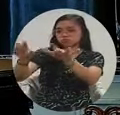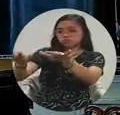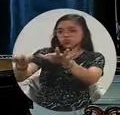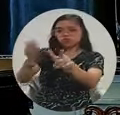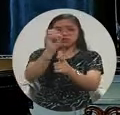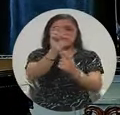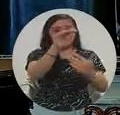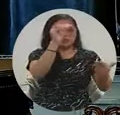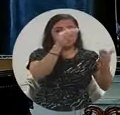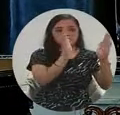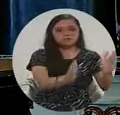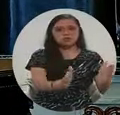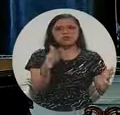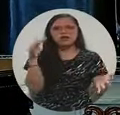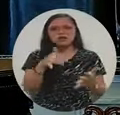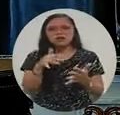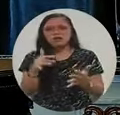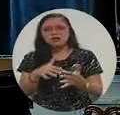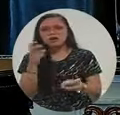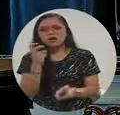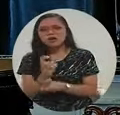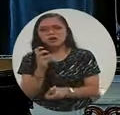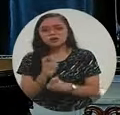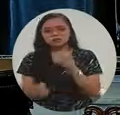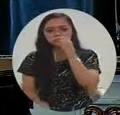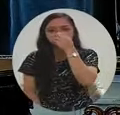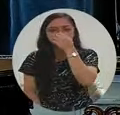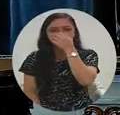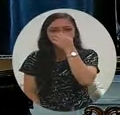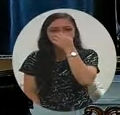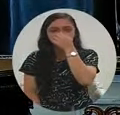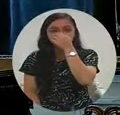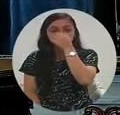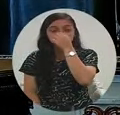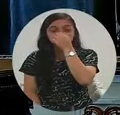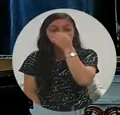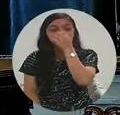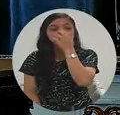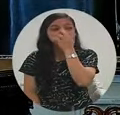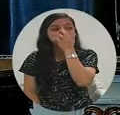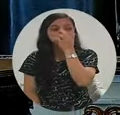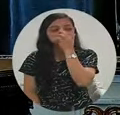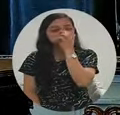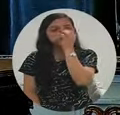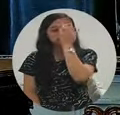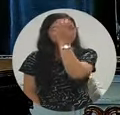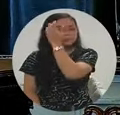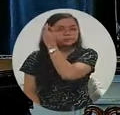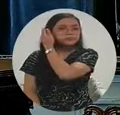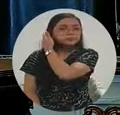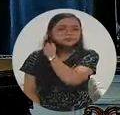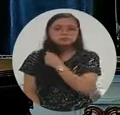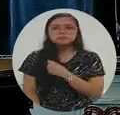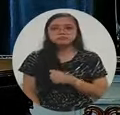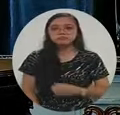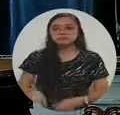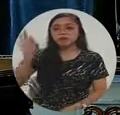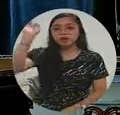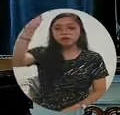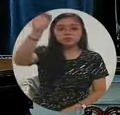man. Kanang online, na kay computer diha or kanang laptop, and then you listen